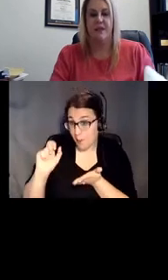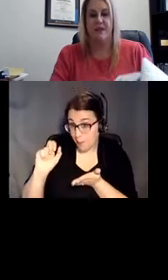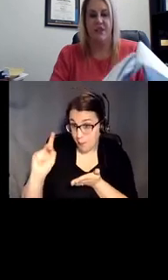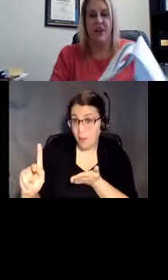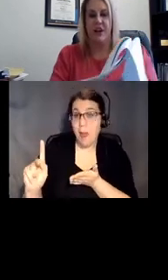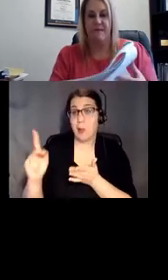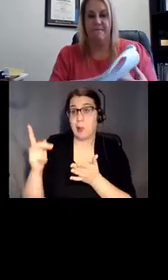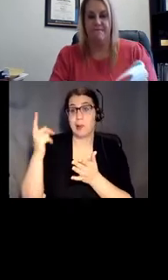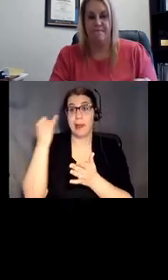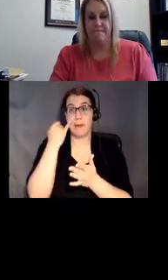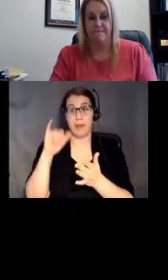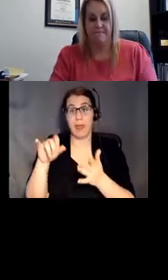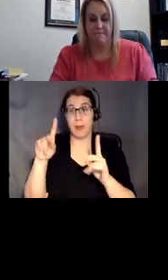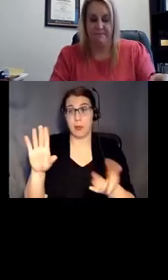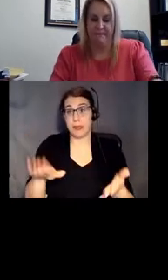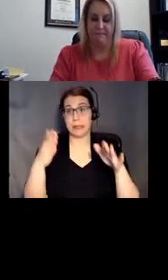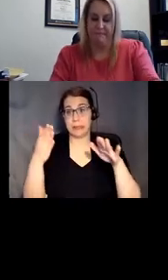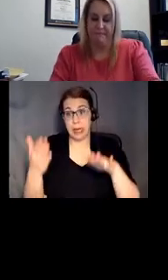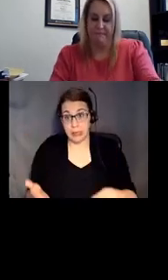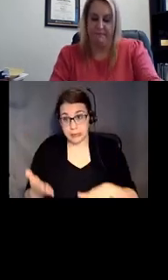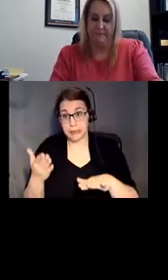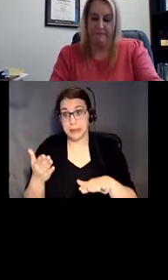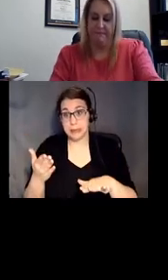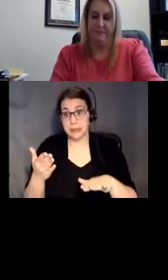of the beneficiary.